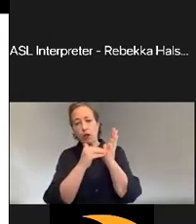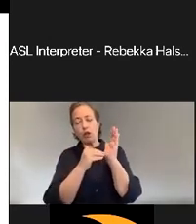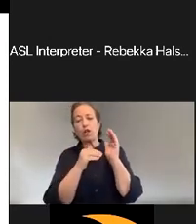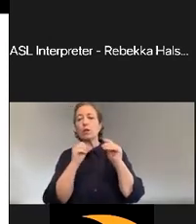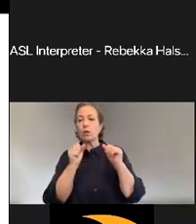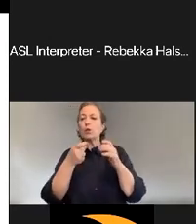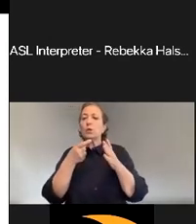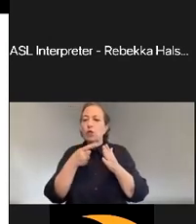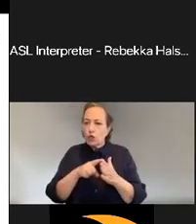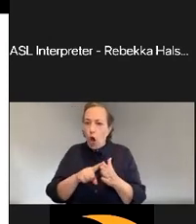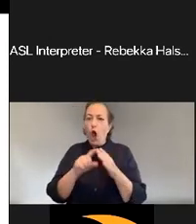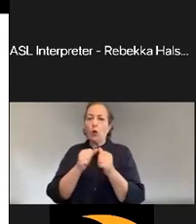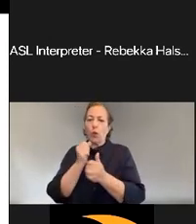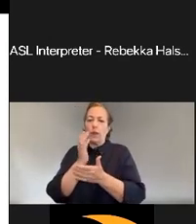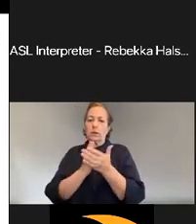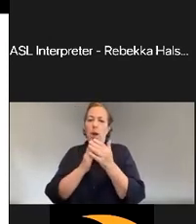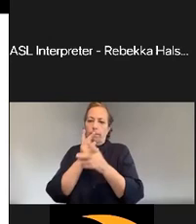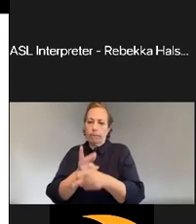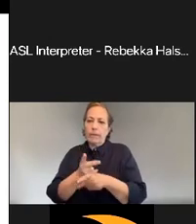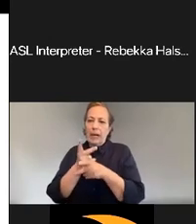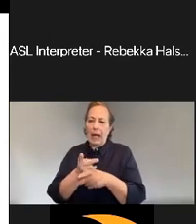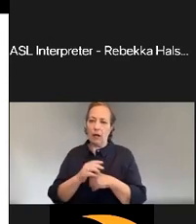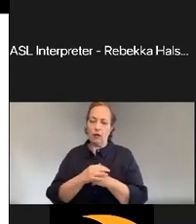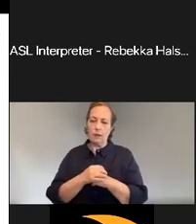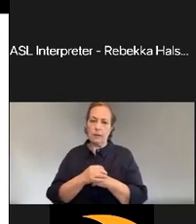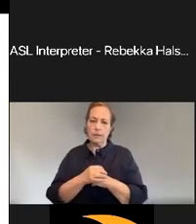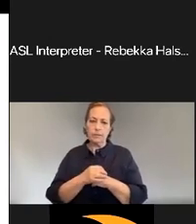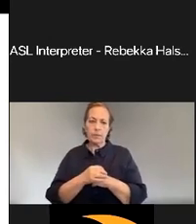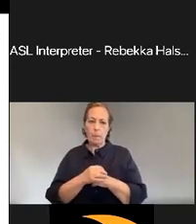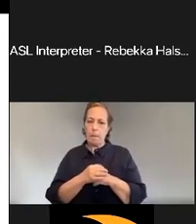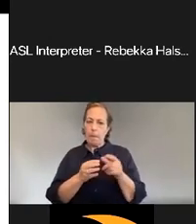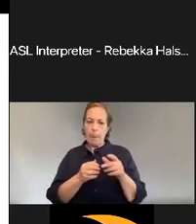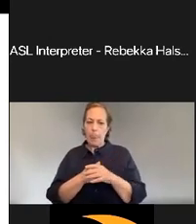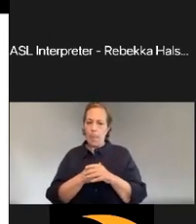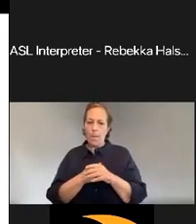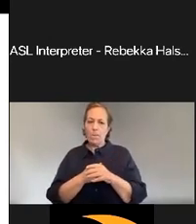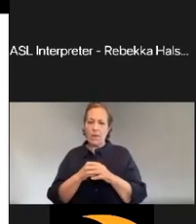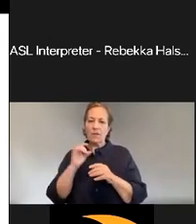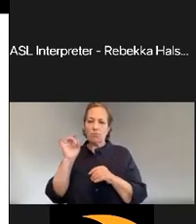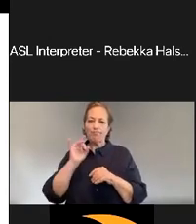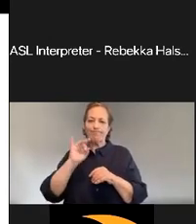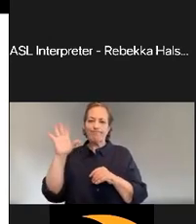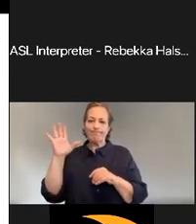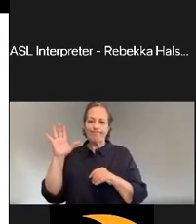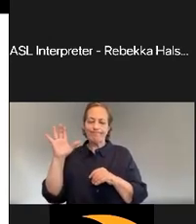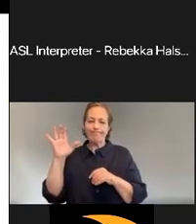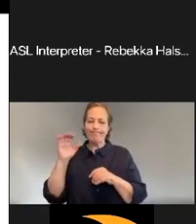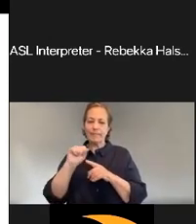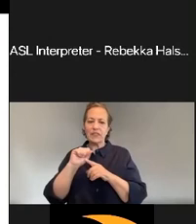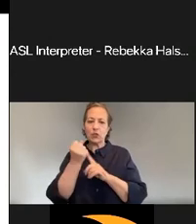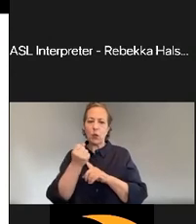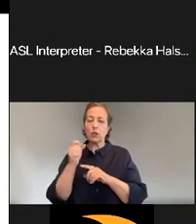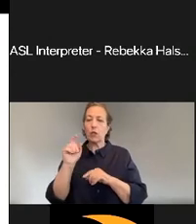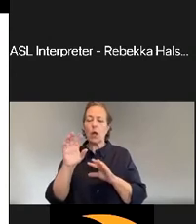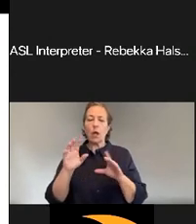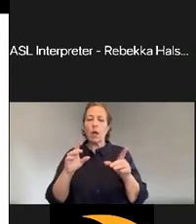of care. So I think that that's just like an extraordinary case of how a doctor or other healthcare professional can work